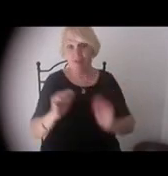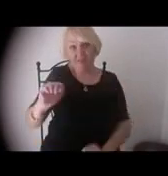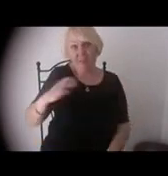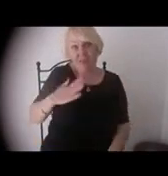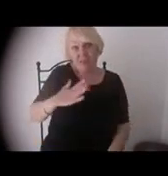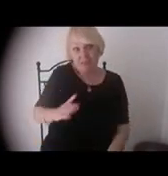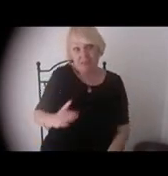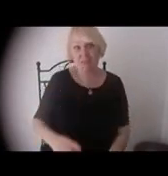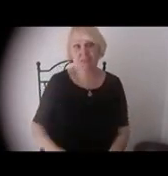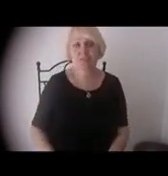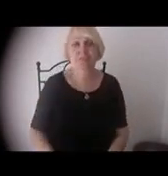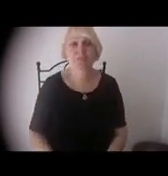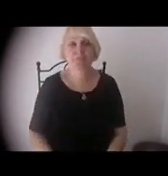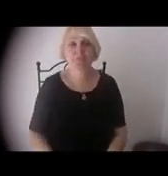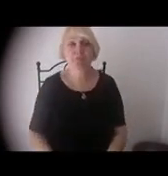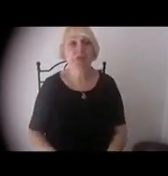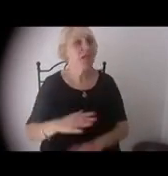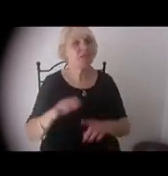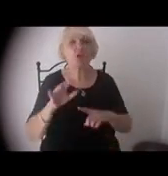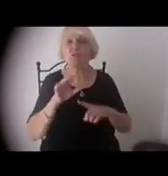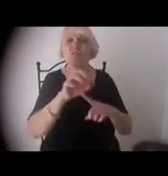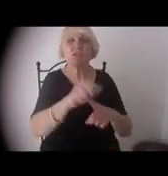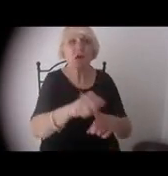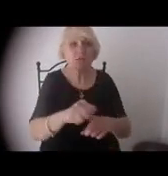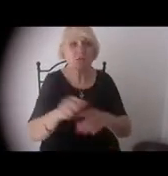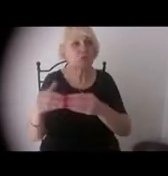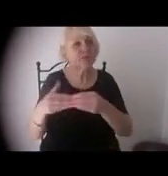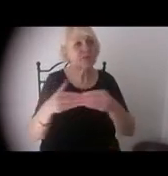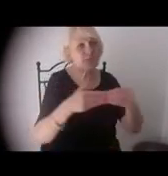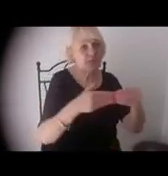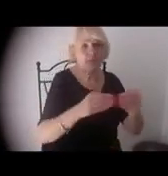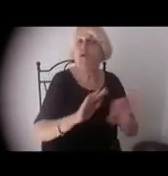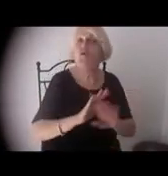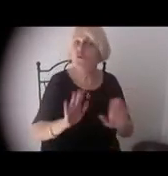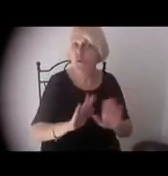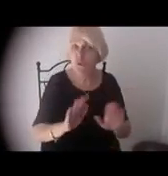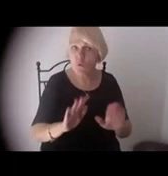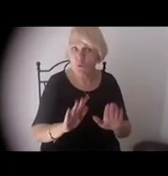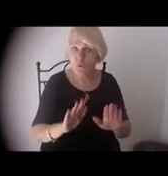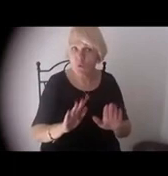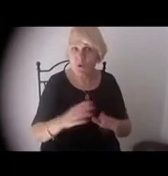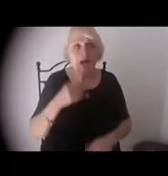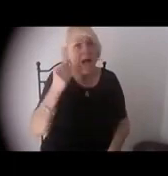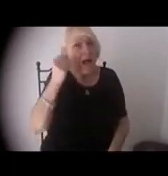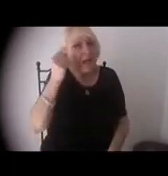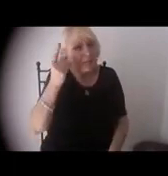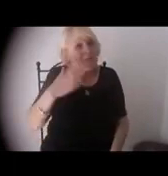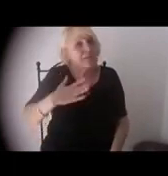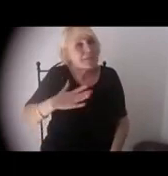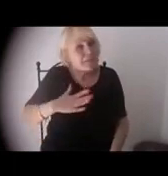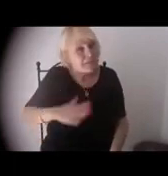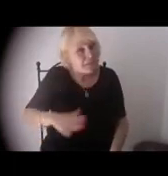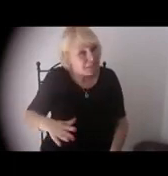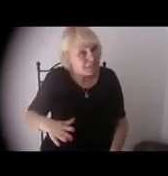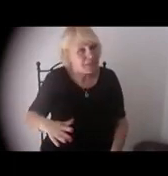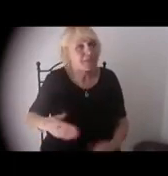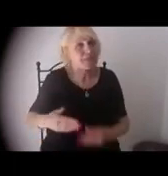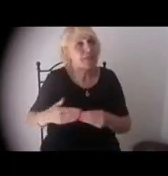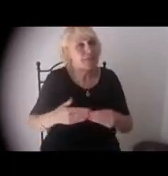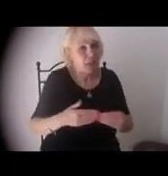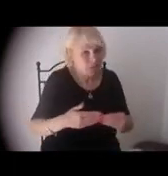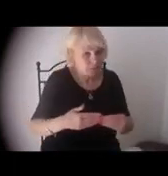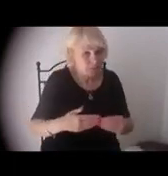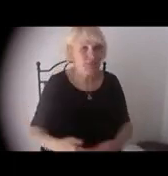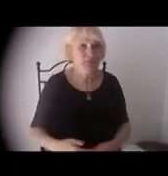a diagnosis-led approach. It's about understanding needs and reaching a sort of shared understanding of